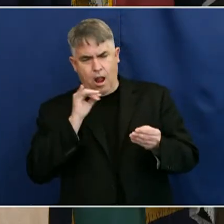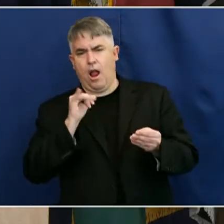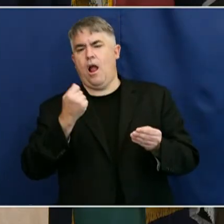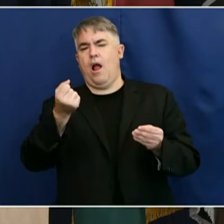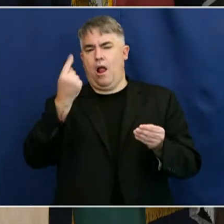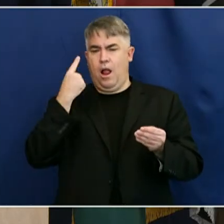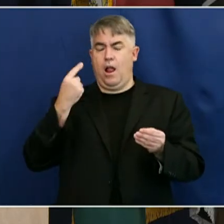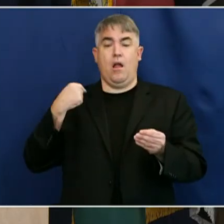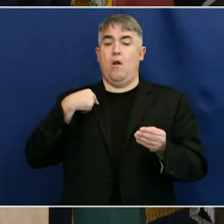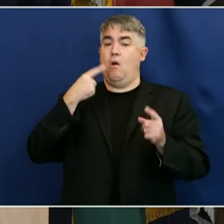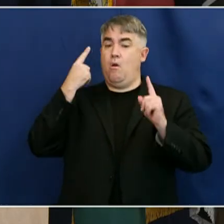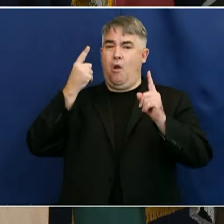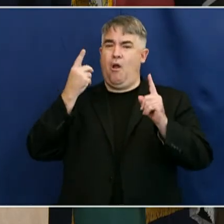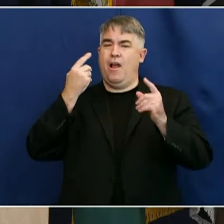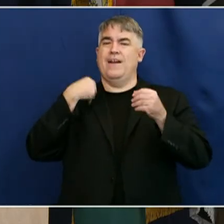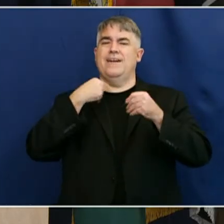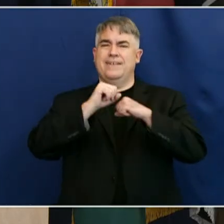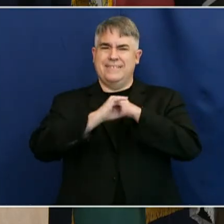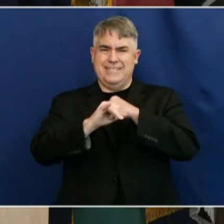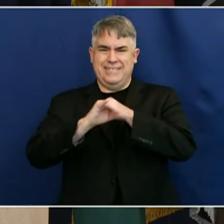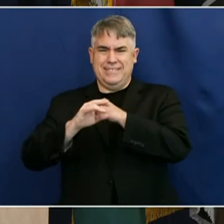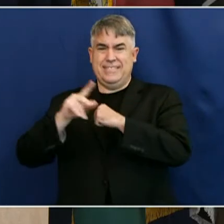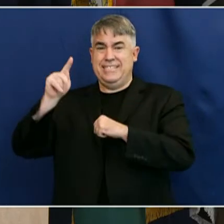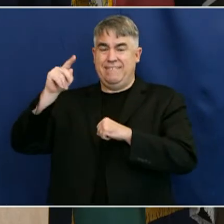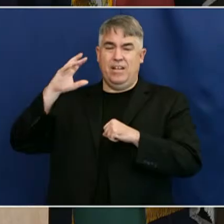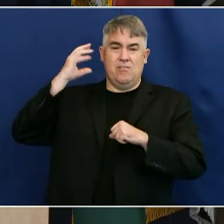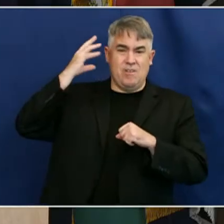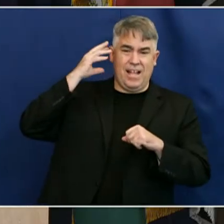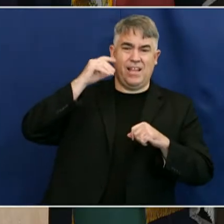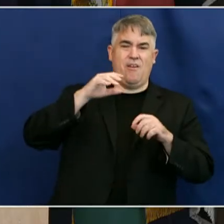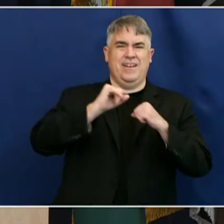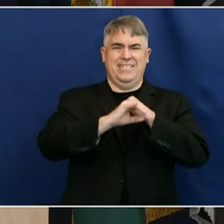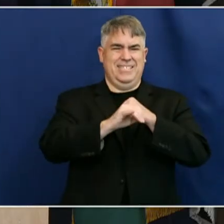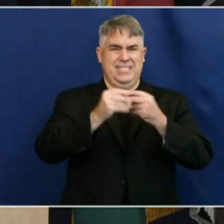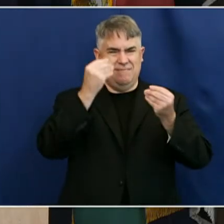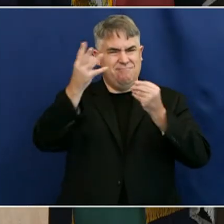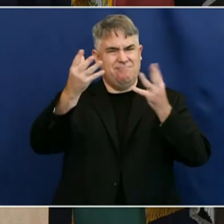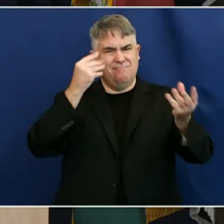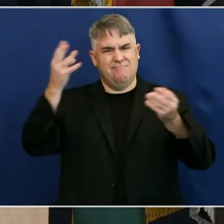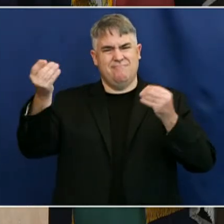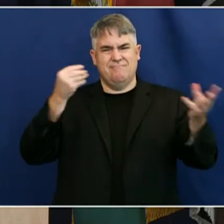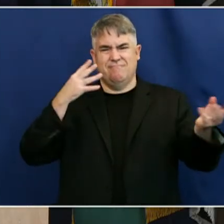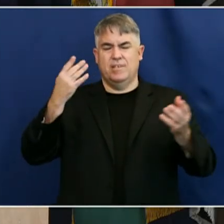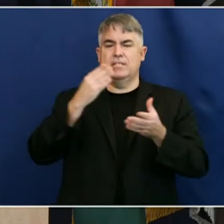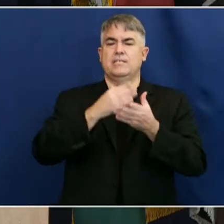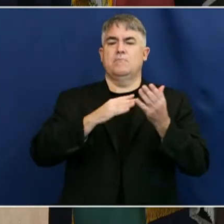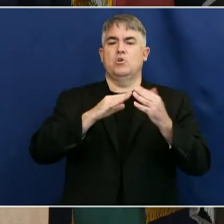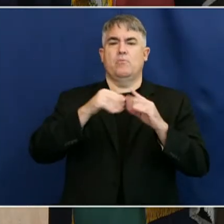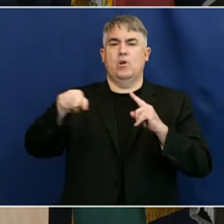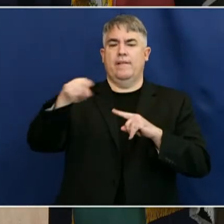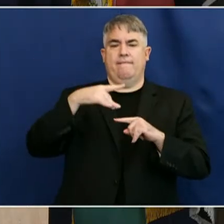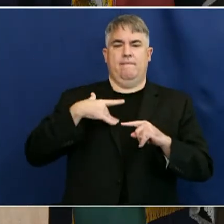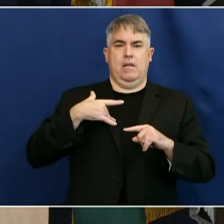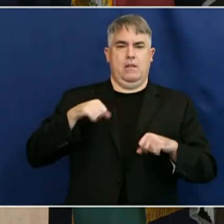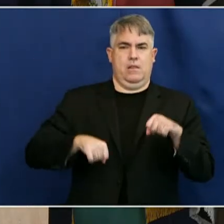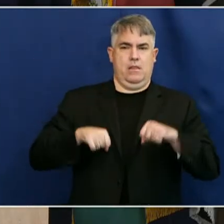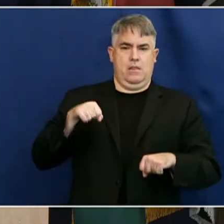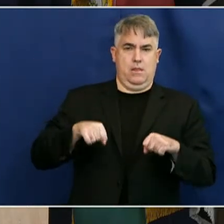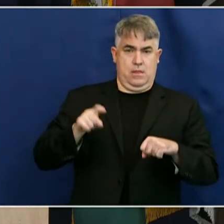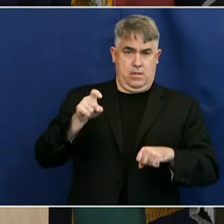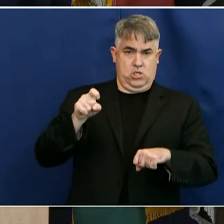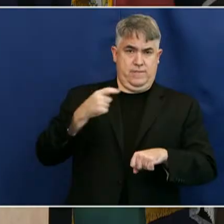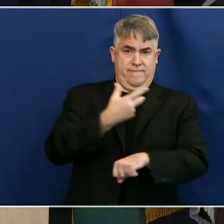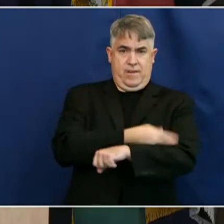efforts. And we know that in certain communities there is going to be a little hesitancy, and it's hard to really see or identify